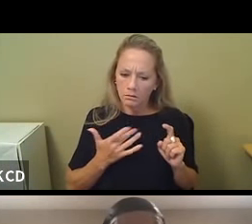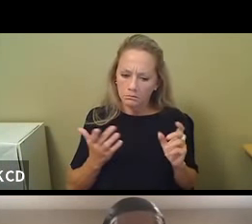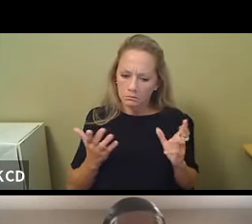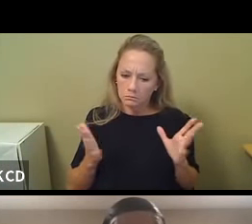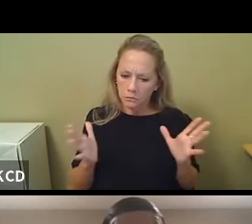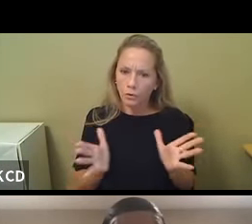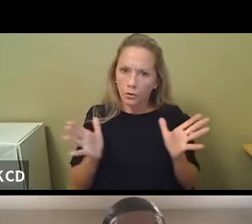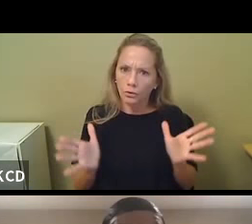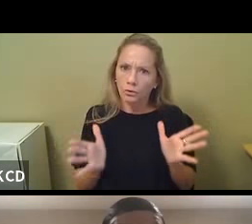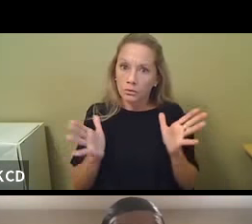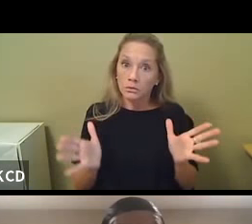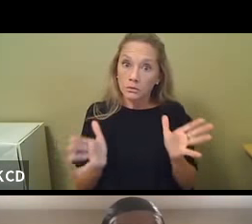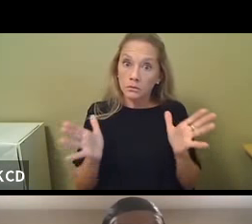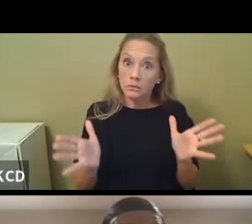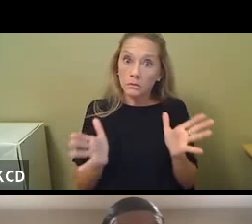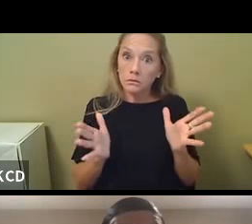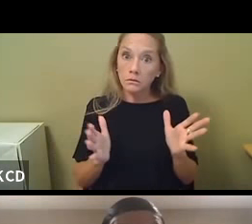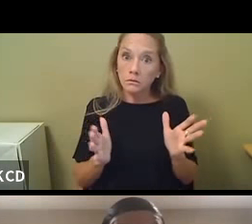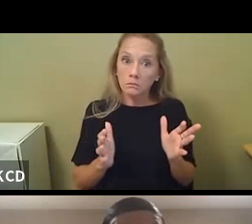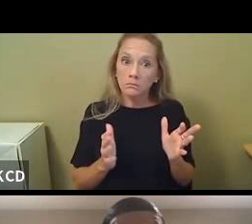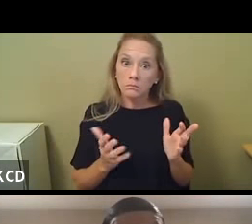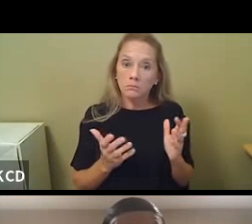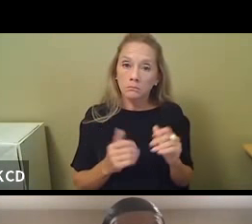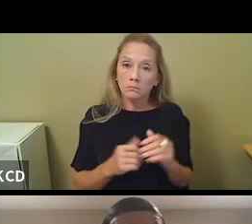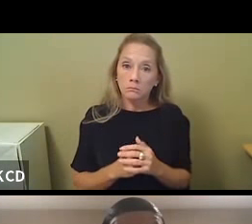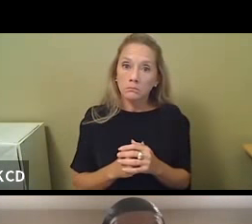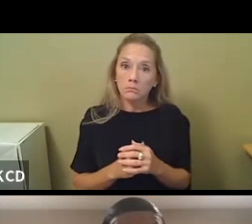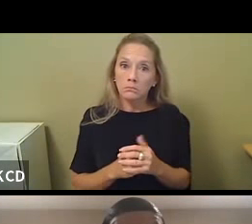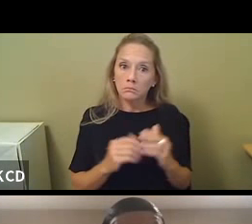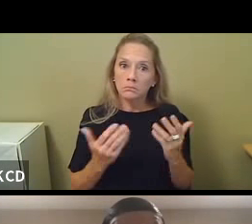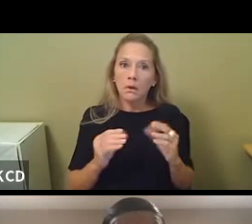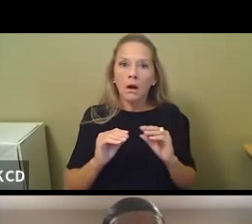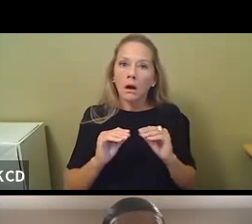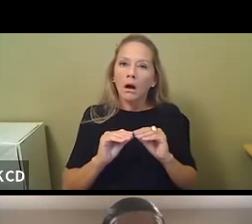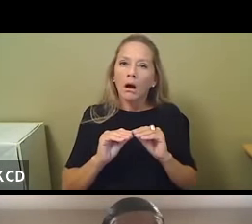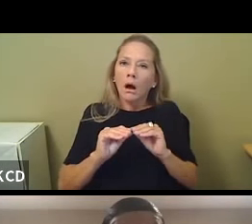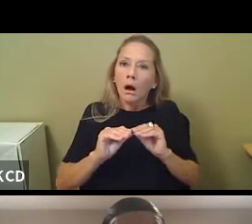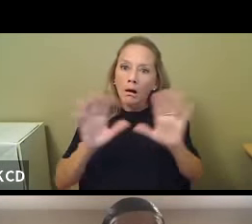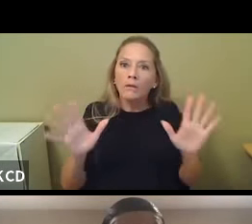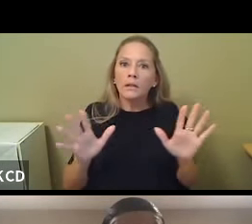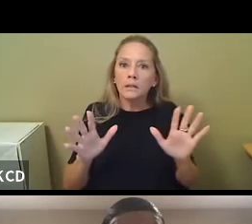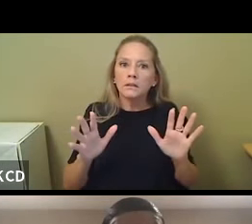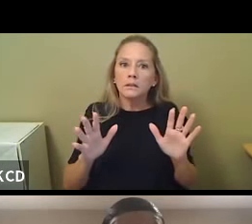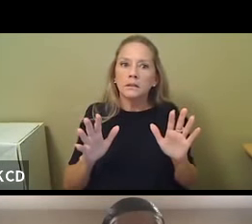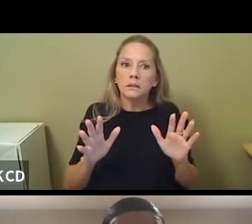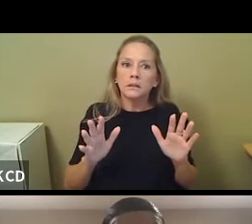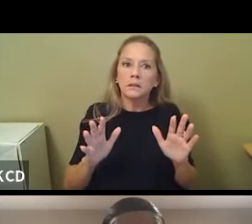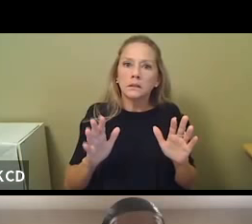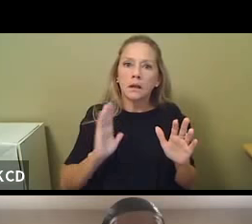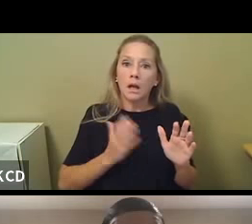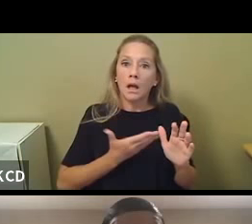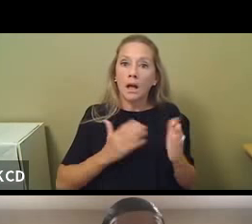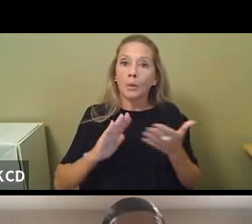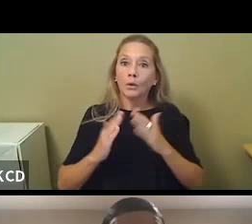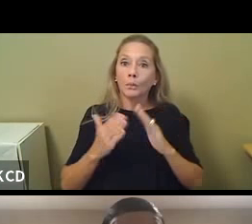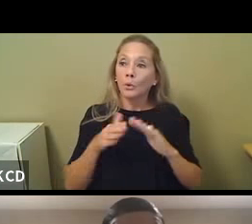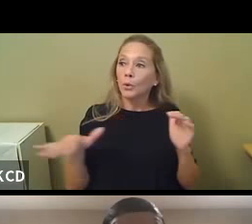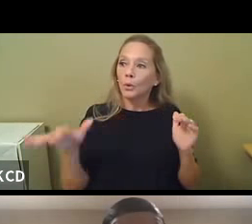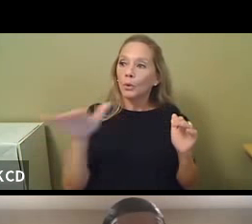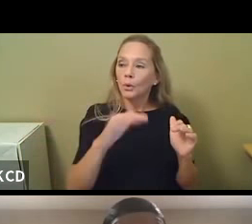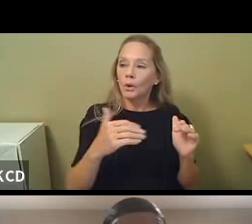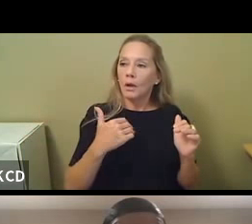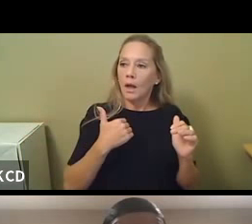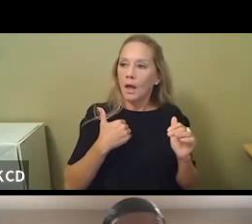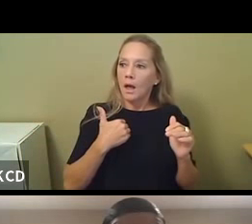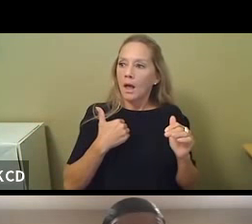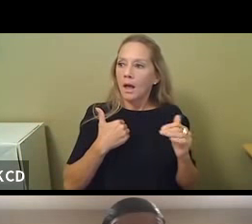But there's obviously a very disparate group of opinions in our community about what to do and where